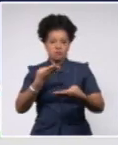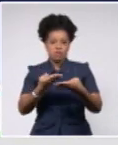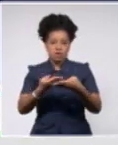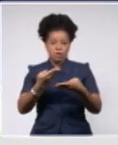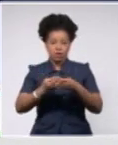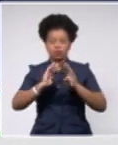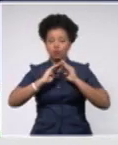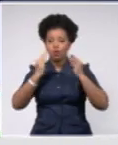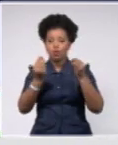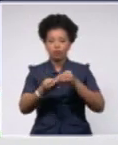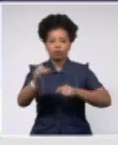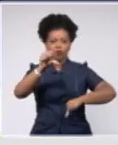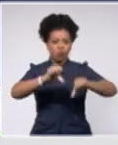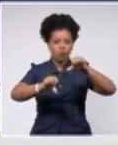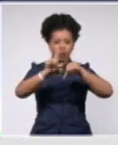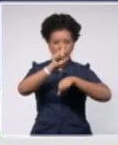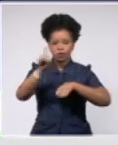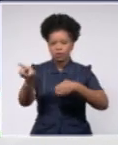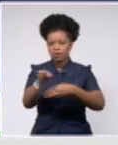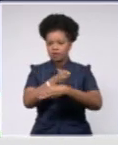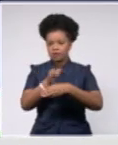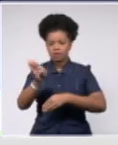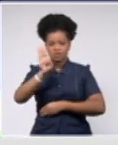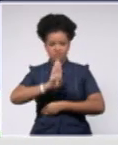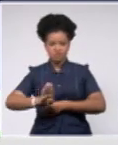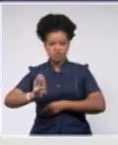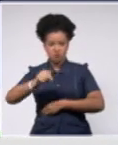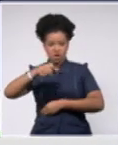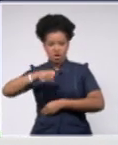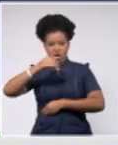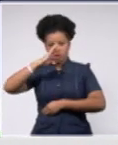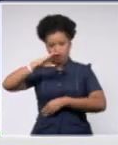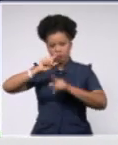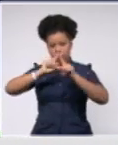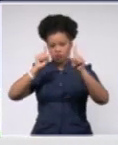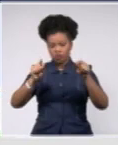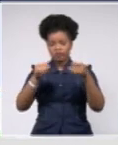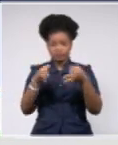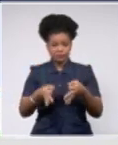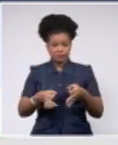981 in Havana's Hygiene, Epidemiology and Microbiology Center,